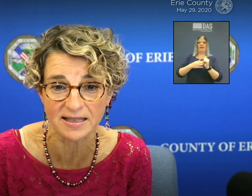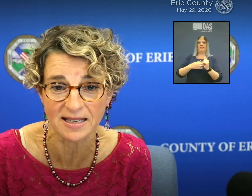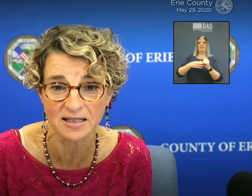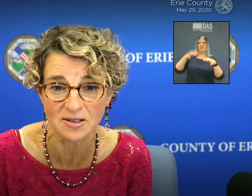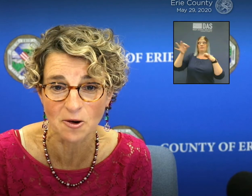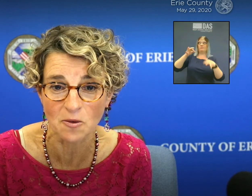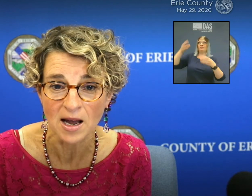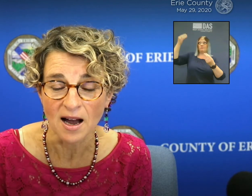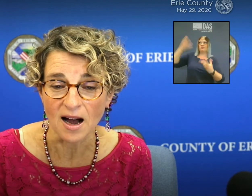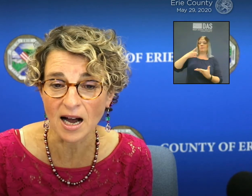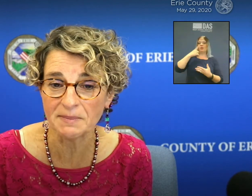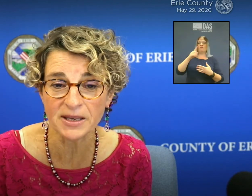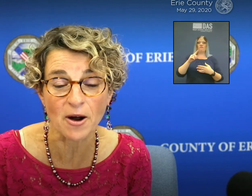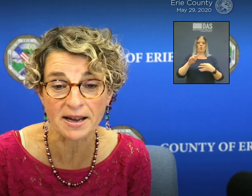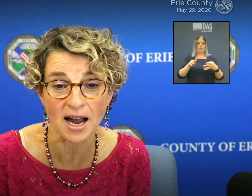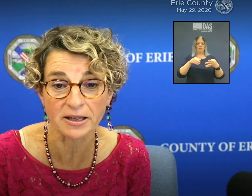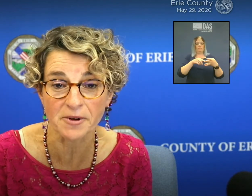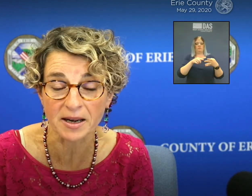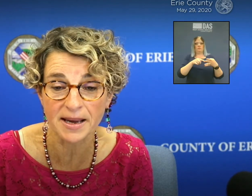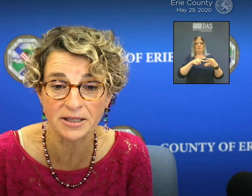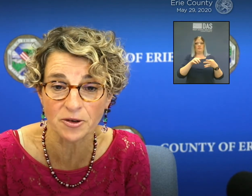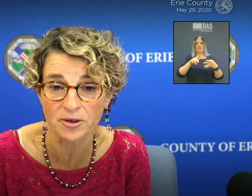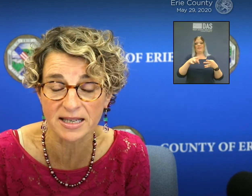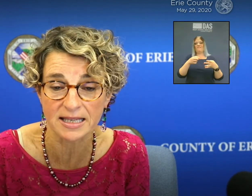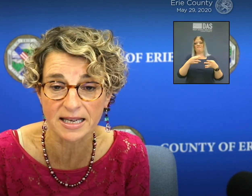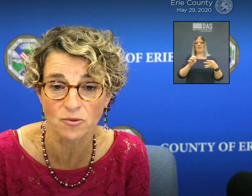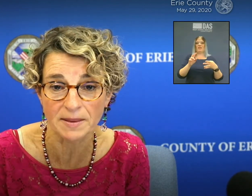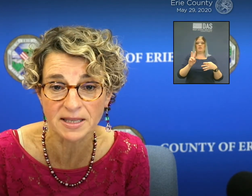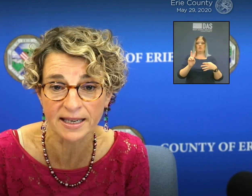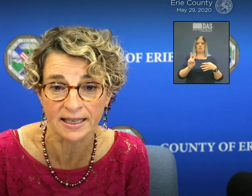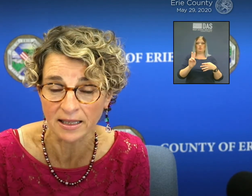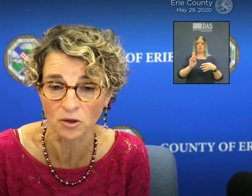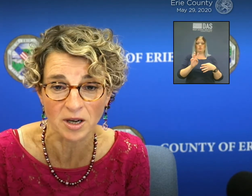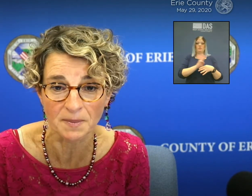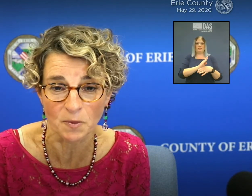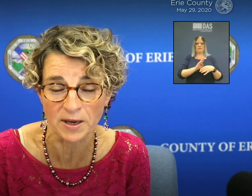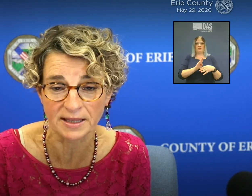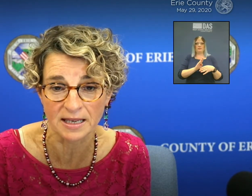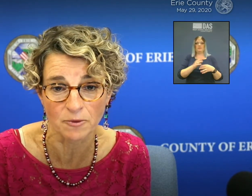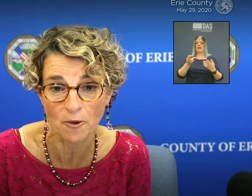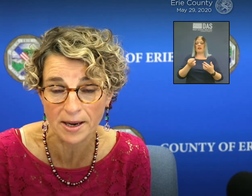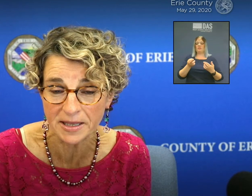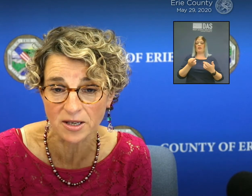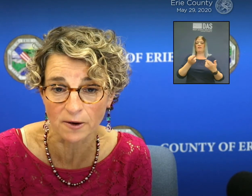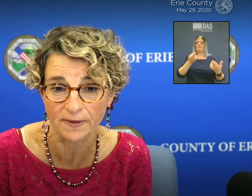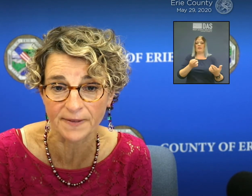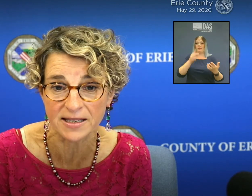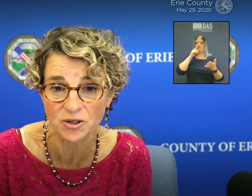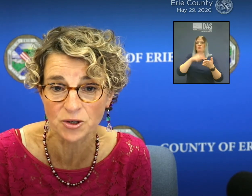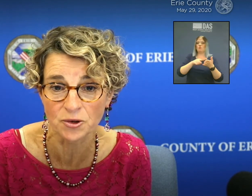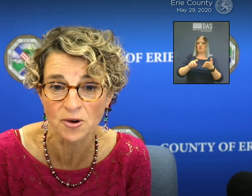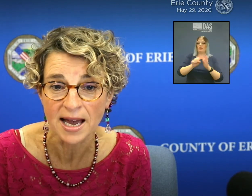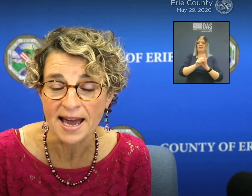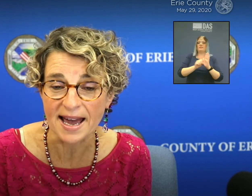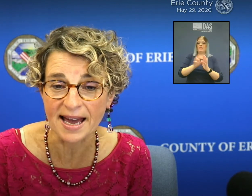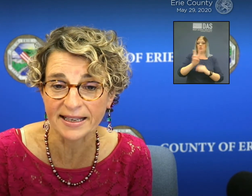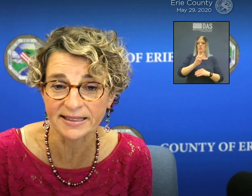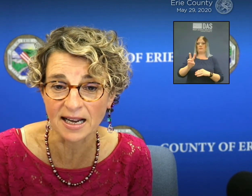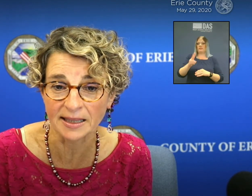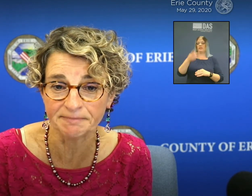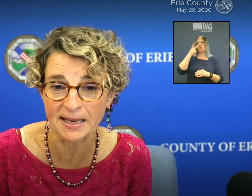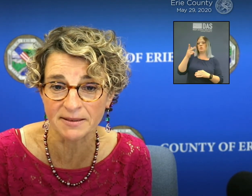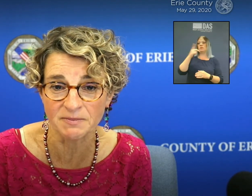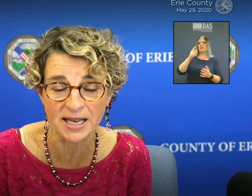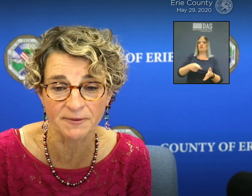2 businesses. So, I highly recommend you go to the state's website and look up what the requirements are for phase 2.